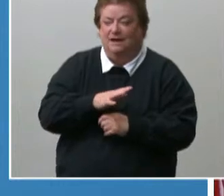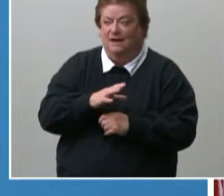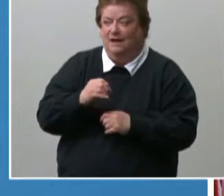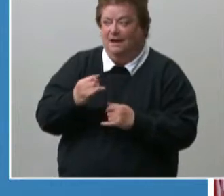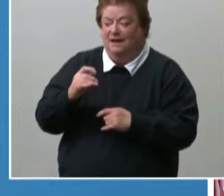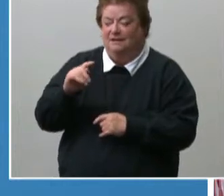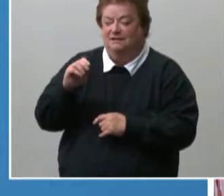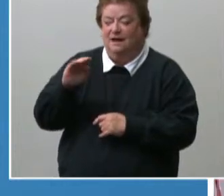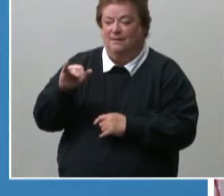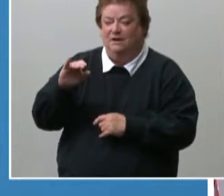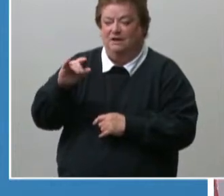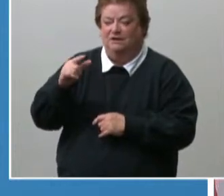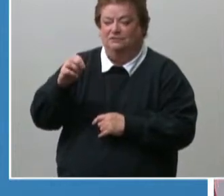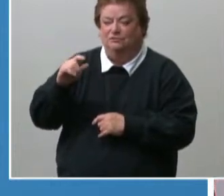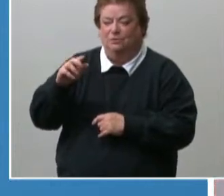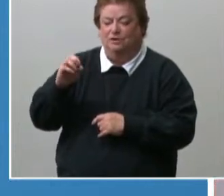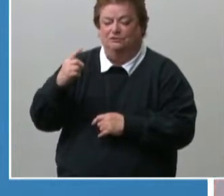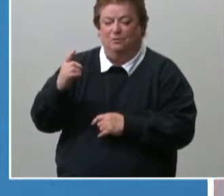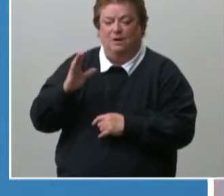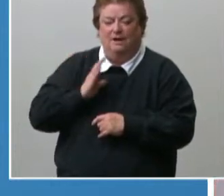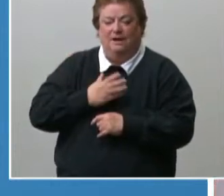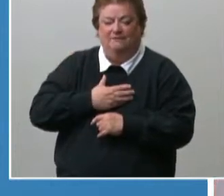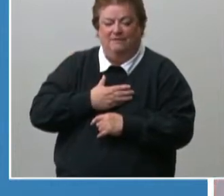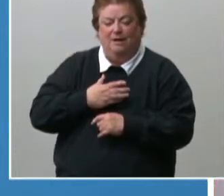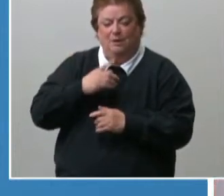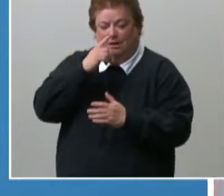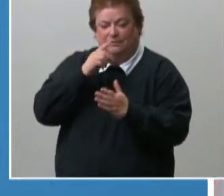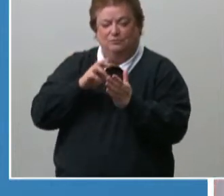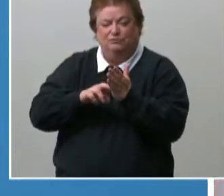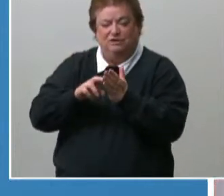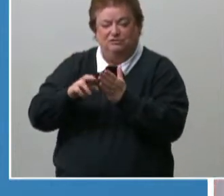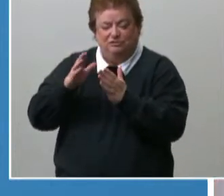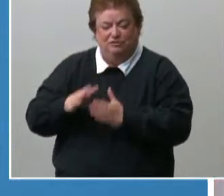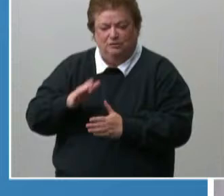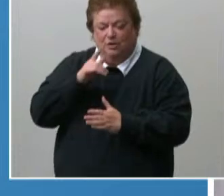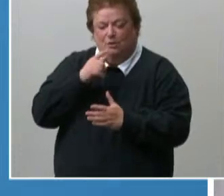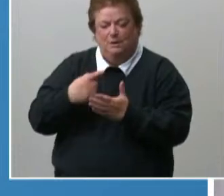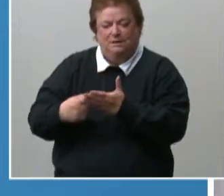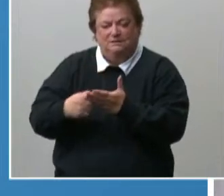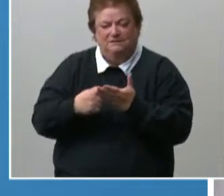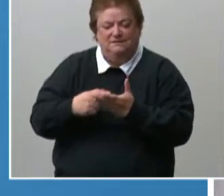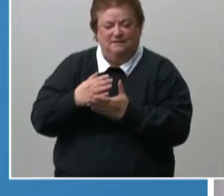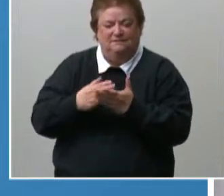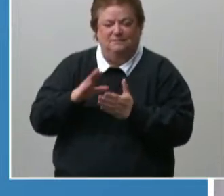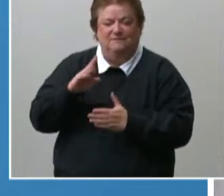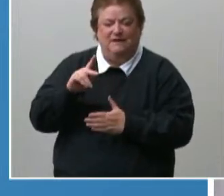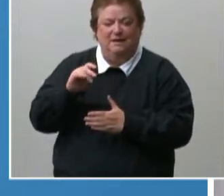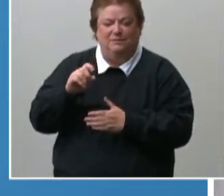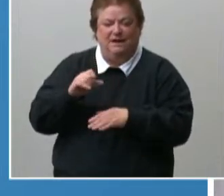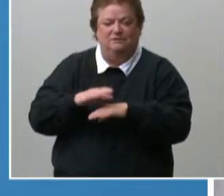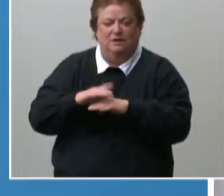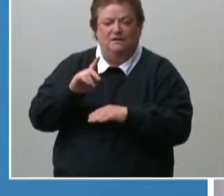Tommy George, one of our public health epidemiologists, who will go over some of the updates. Tommy?